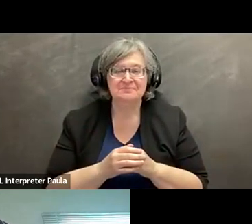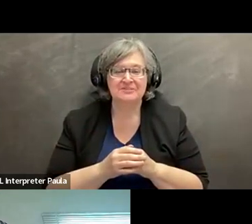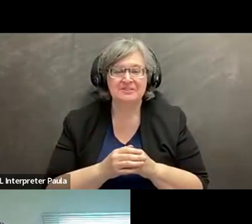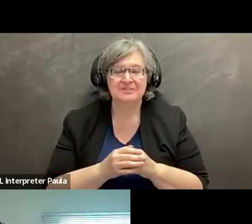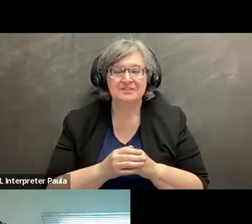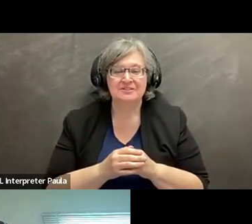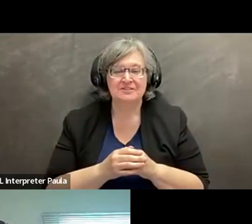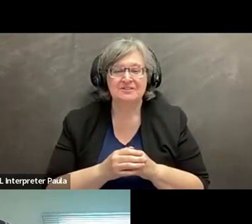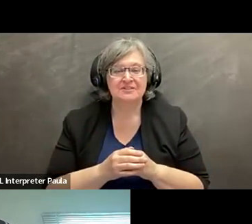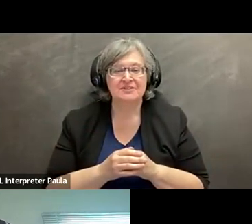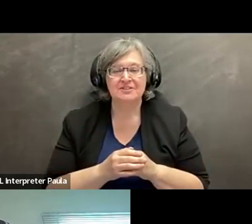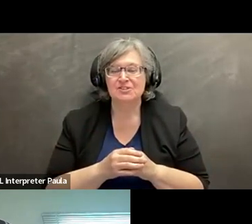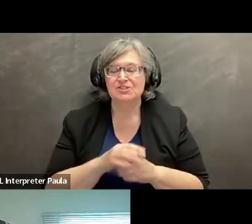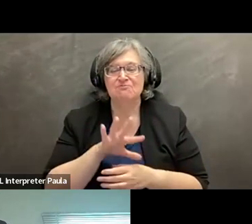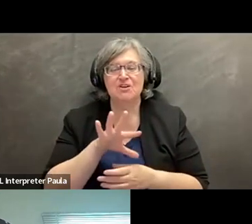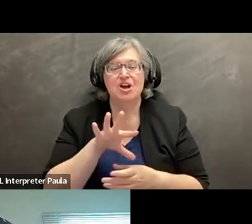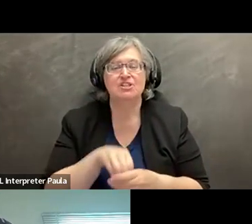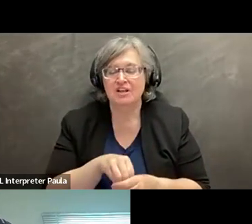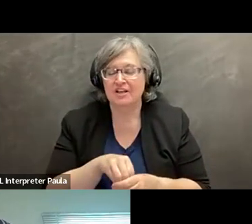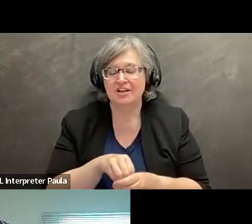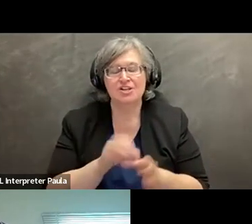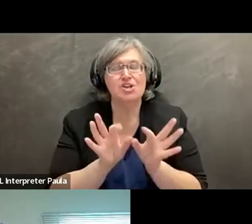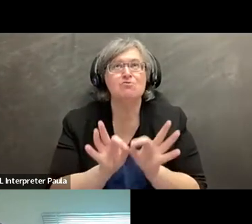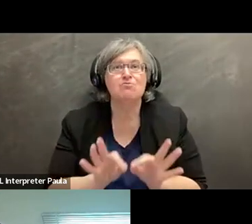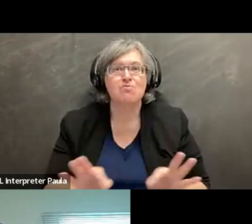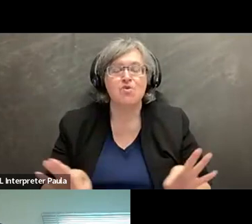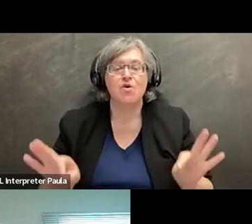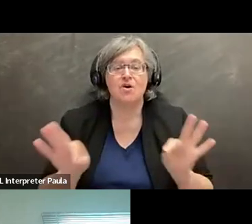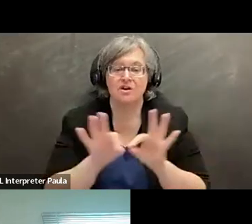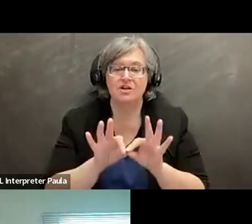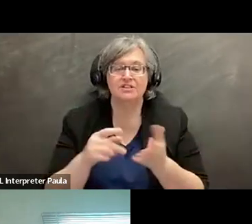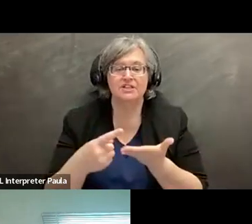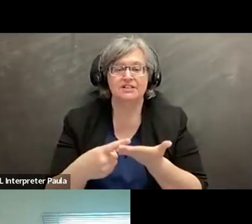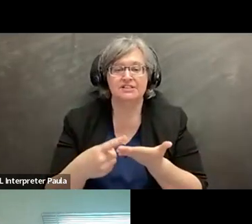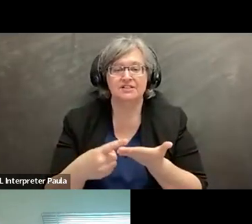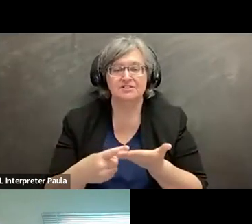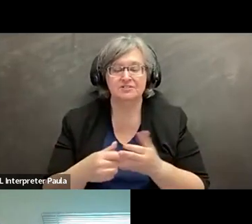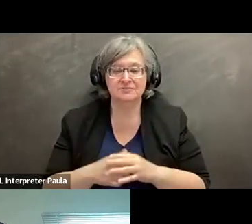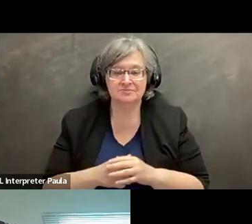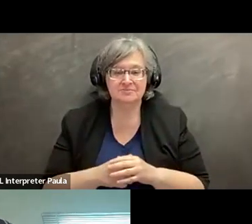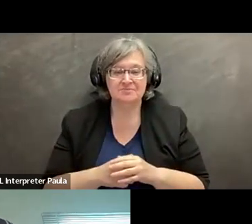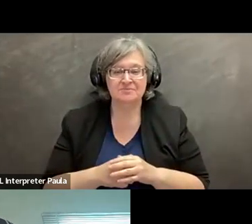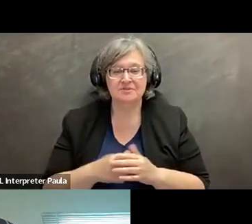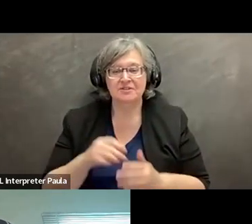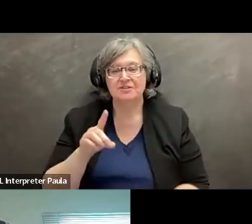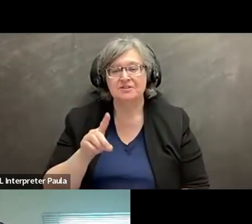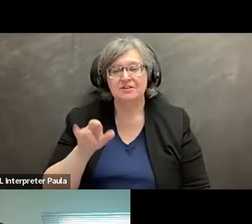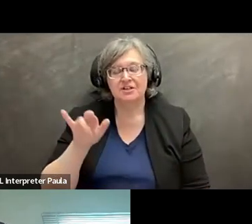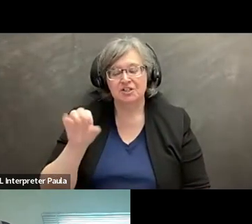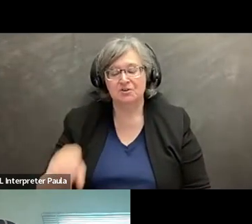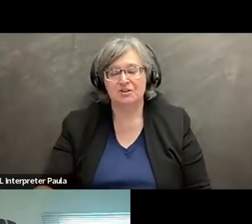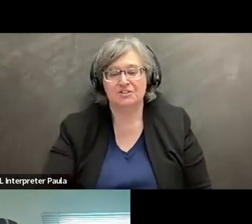To partake in such an important discussion. I'm Doris